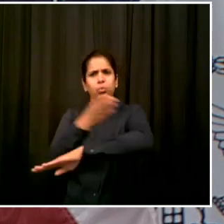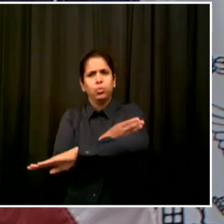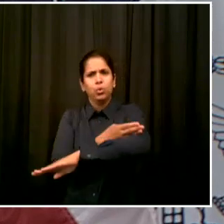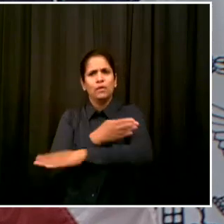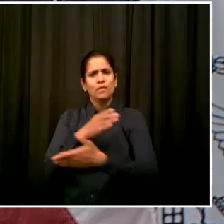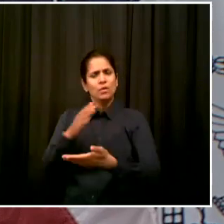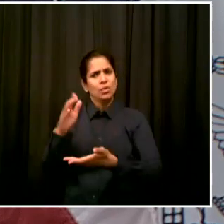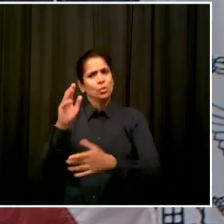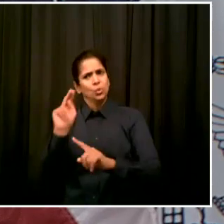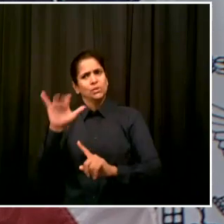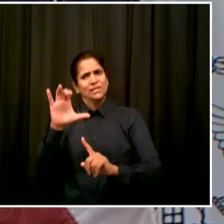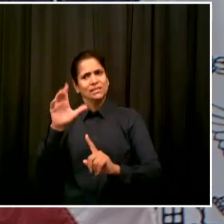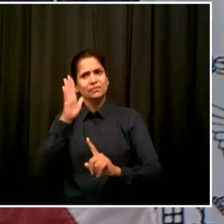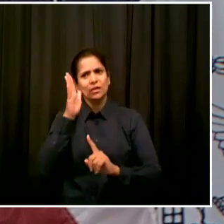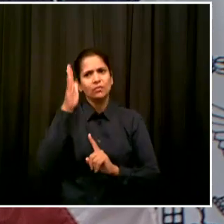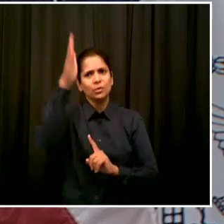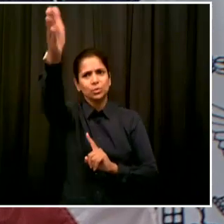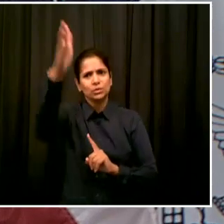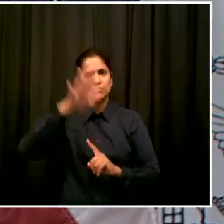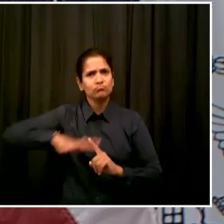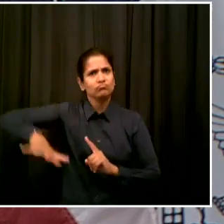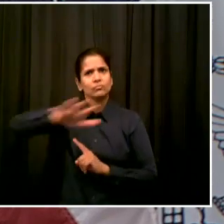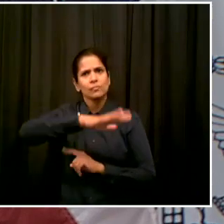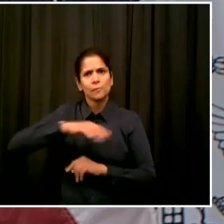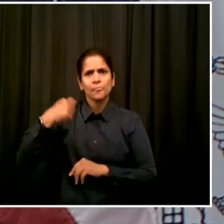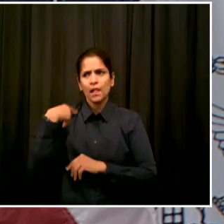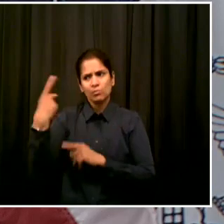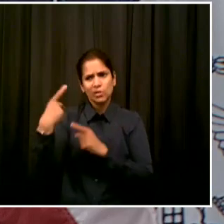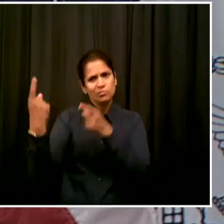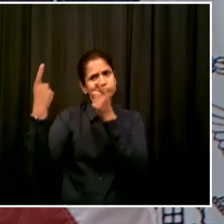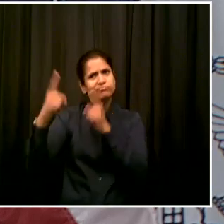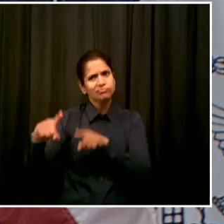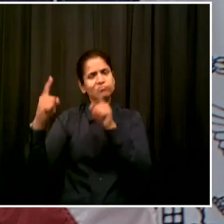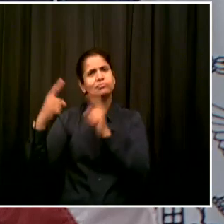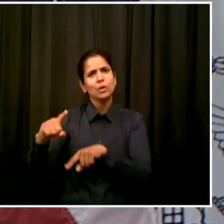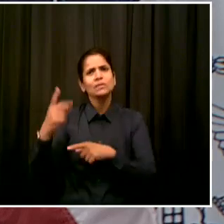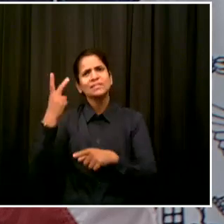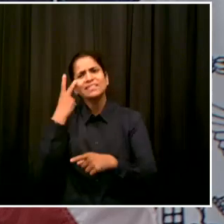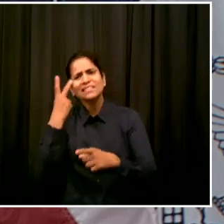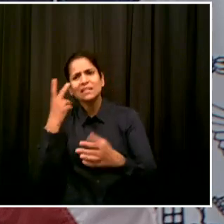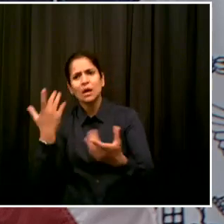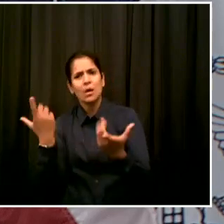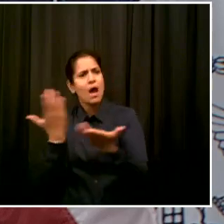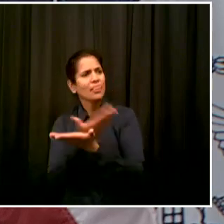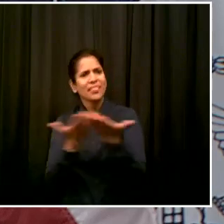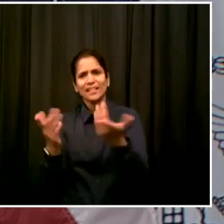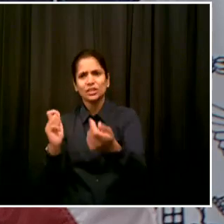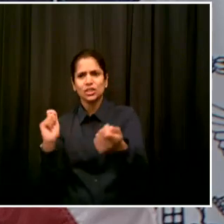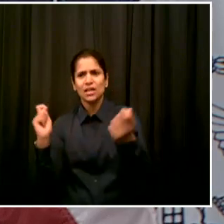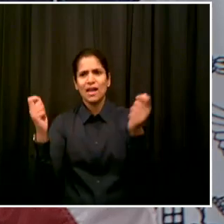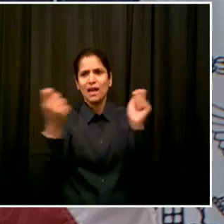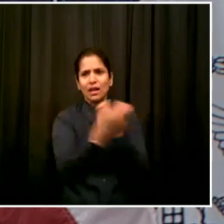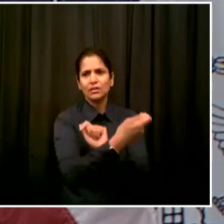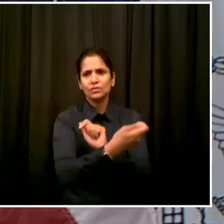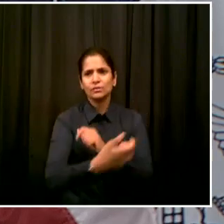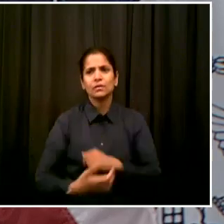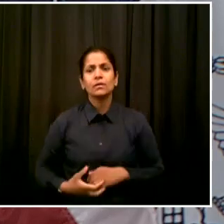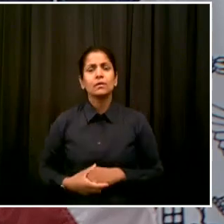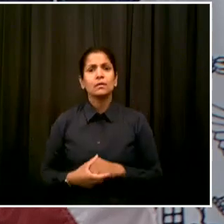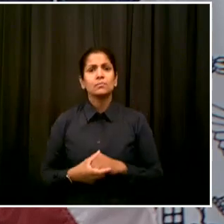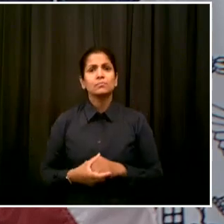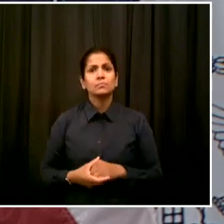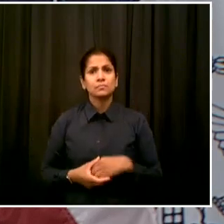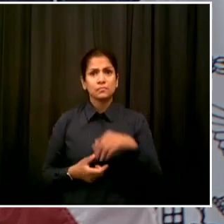get caught up in differences of wording, or you could look at the things that are actually happening. This